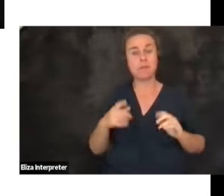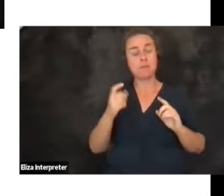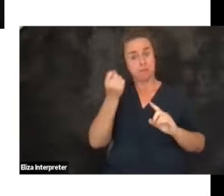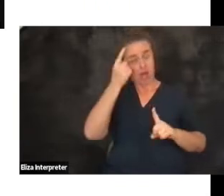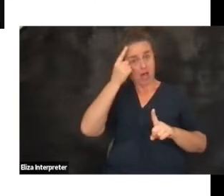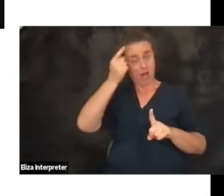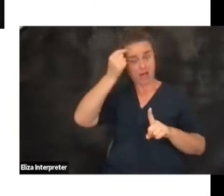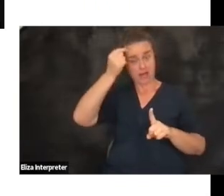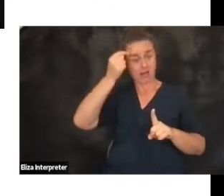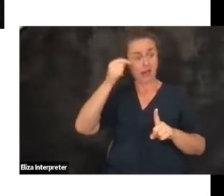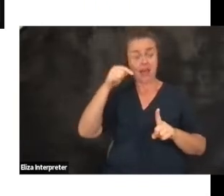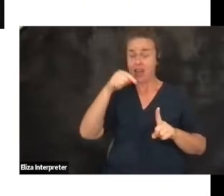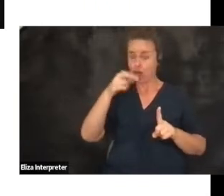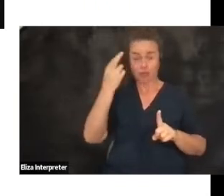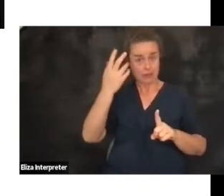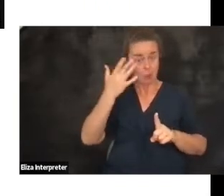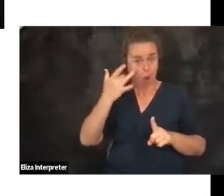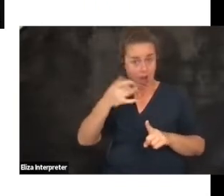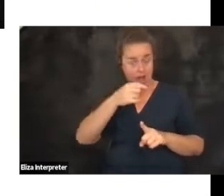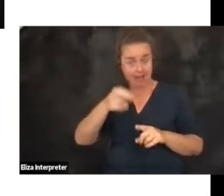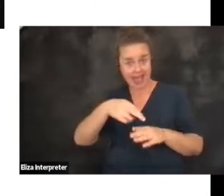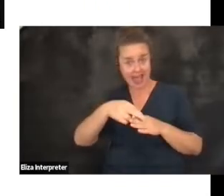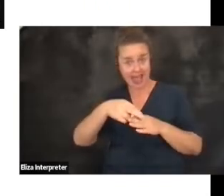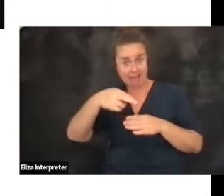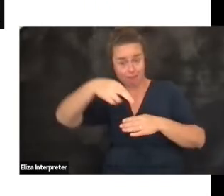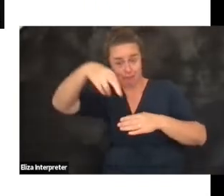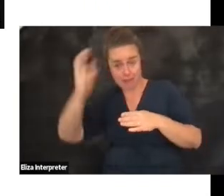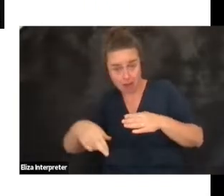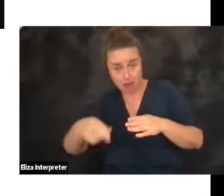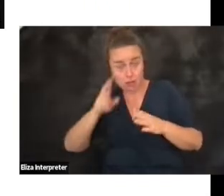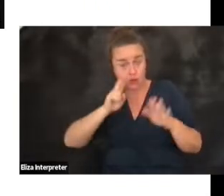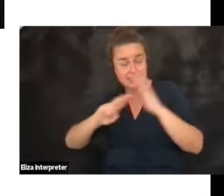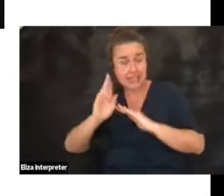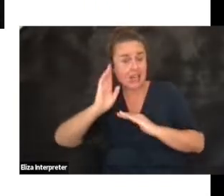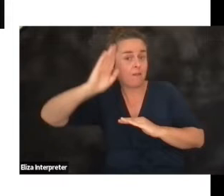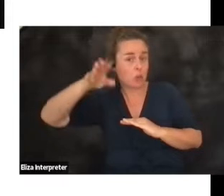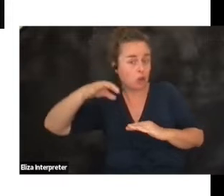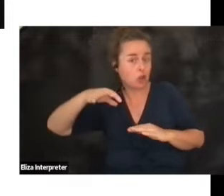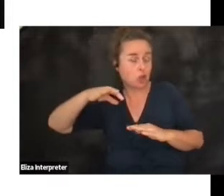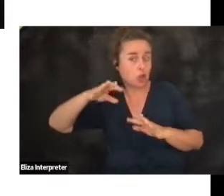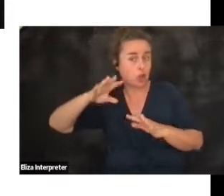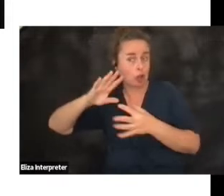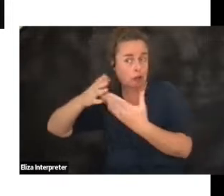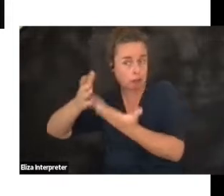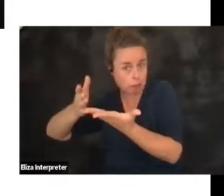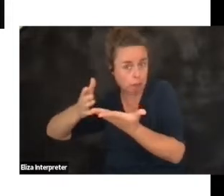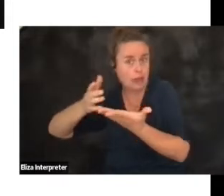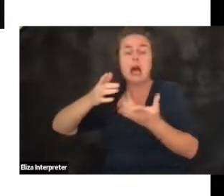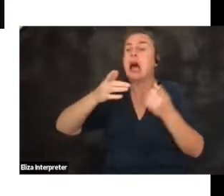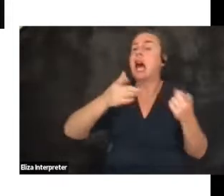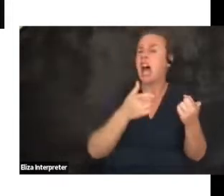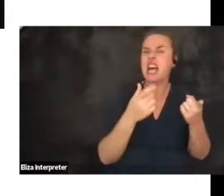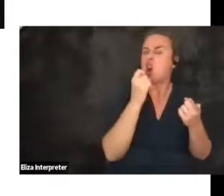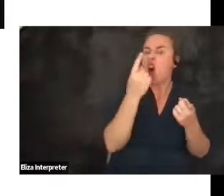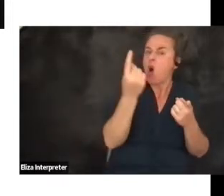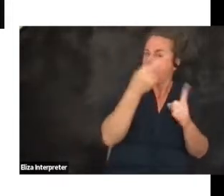be attributable to this hypothesis of self-control. Self-control may just be a piece of it. So what we're going to do here is I'm